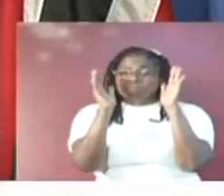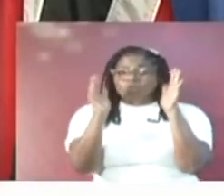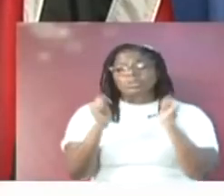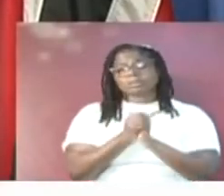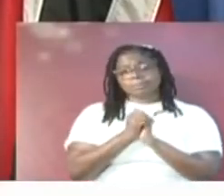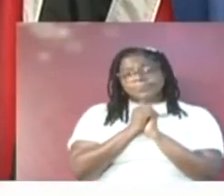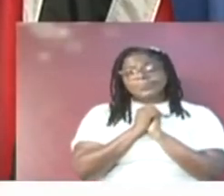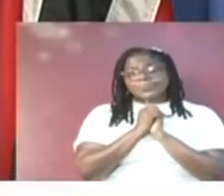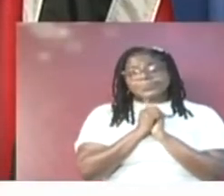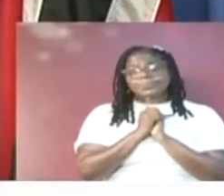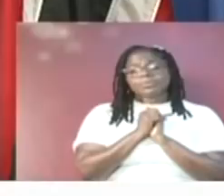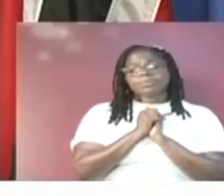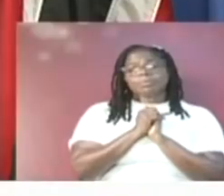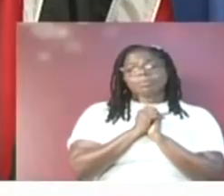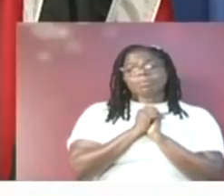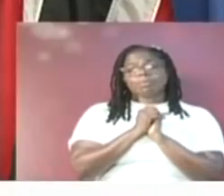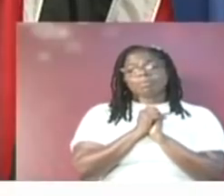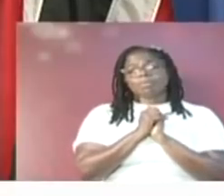We